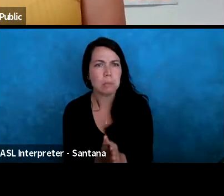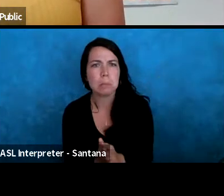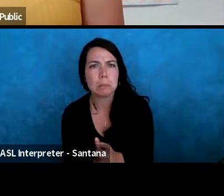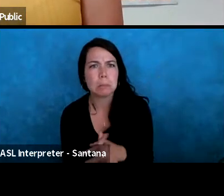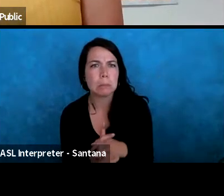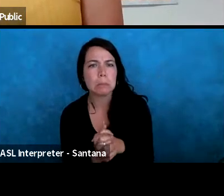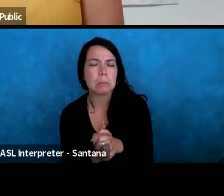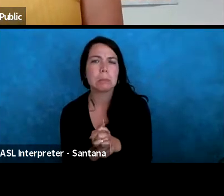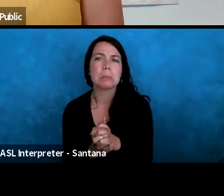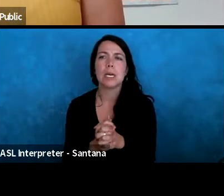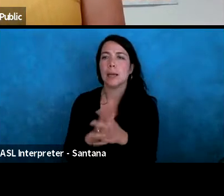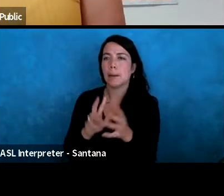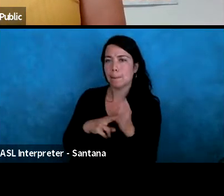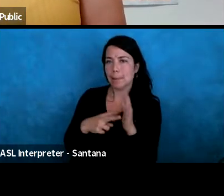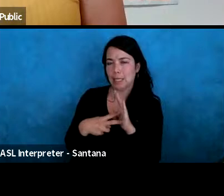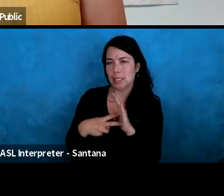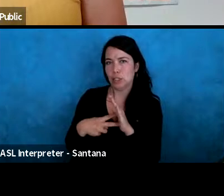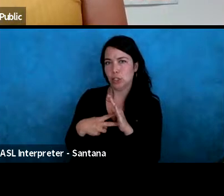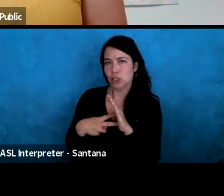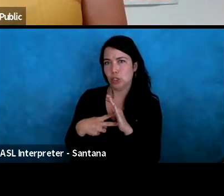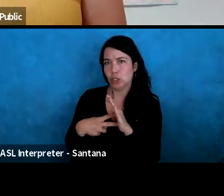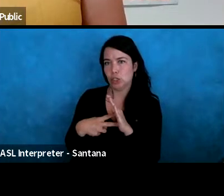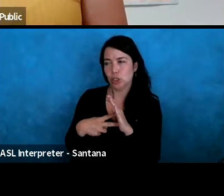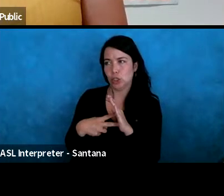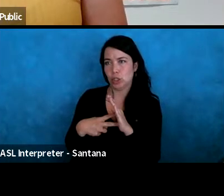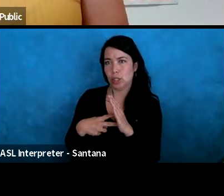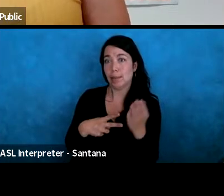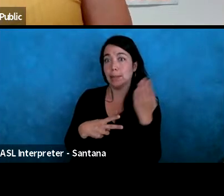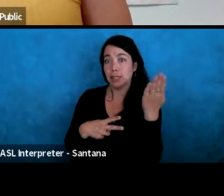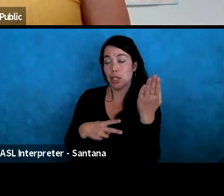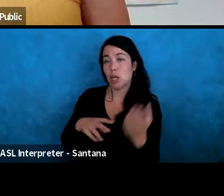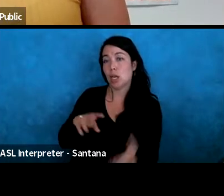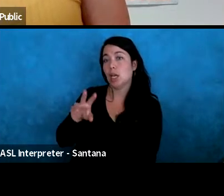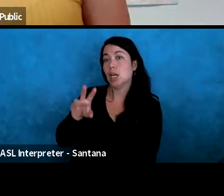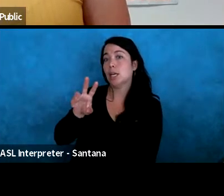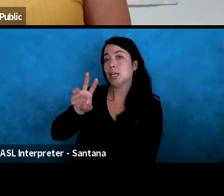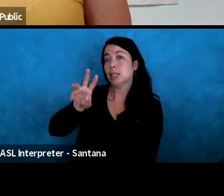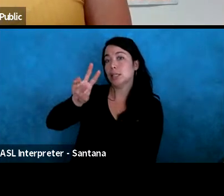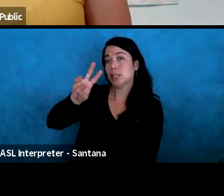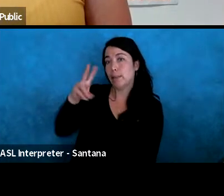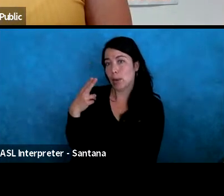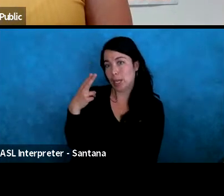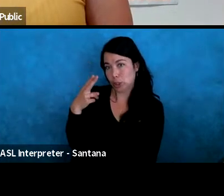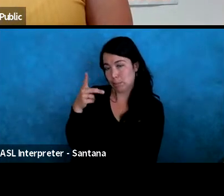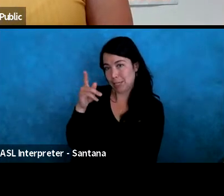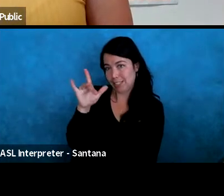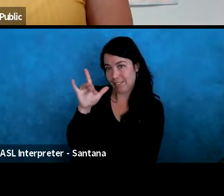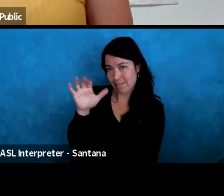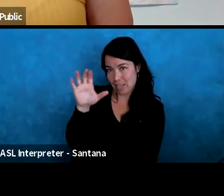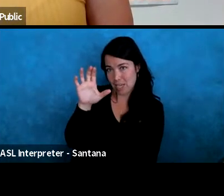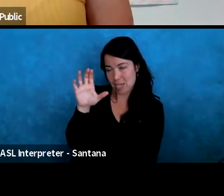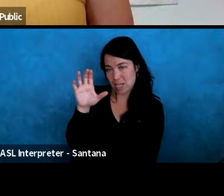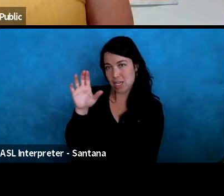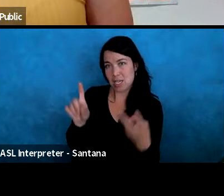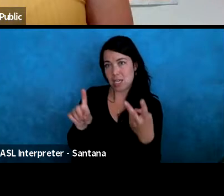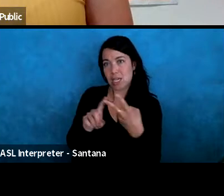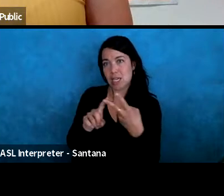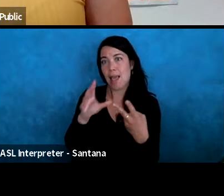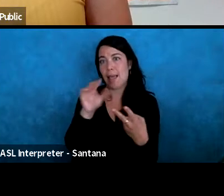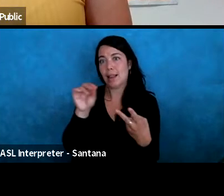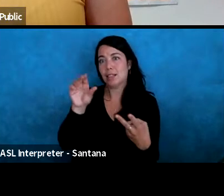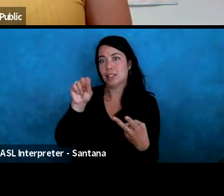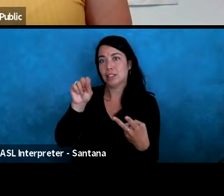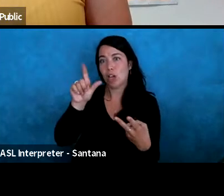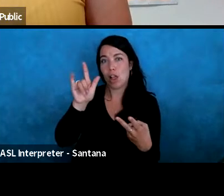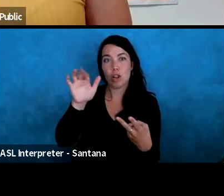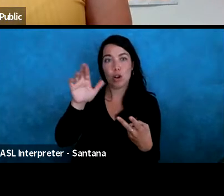WH Pacific, an NV5 company, and Souter Miller and Associates. Okay. So in other words, both engineering companies